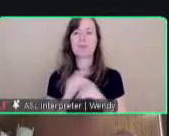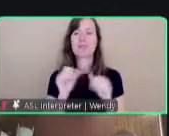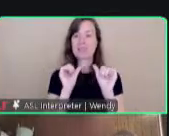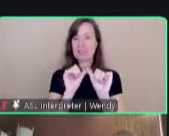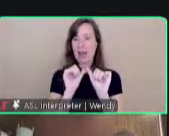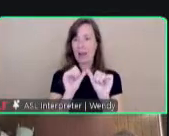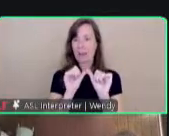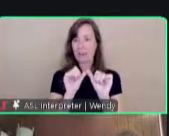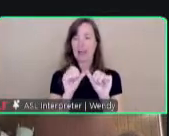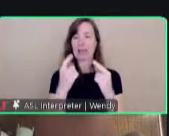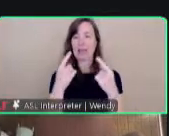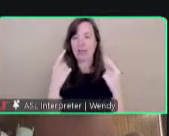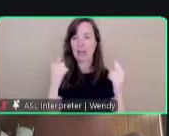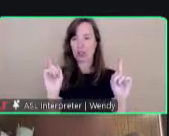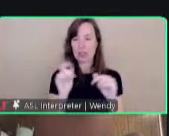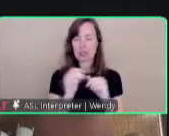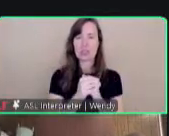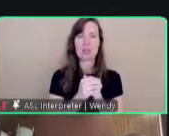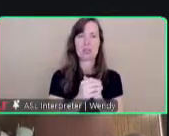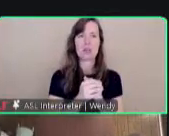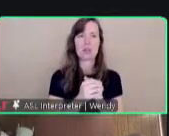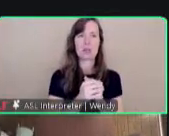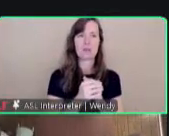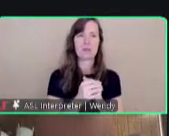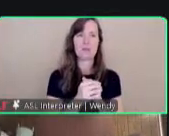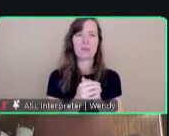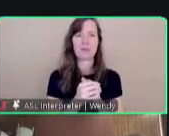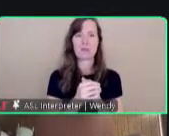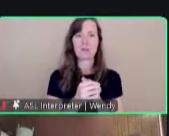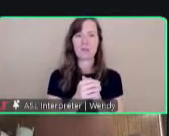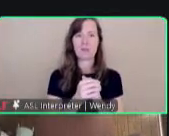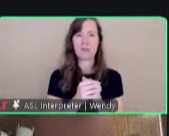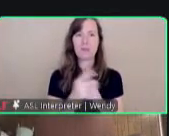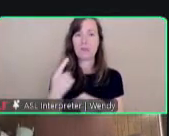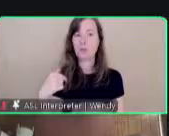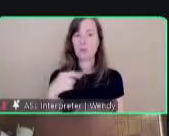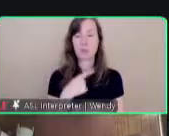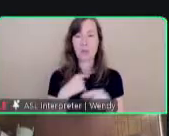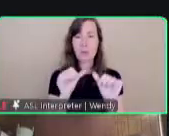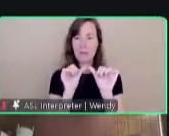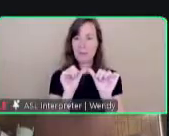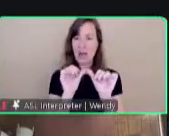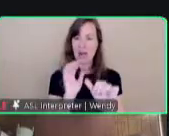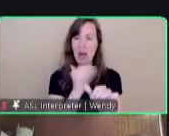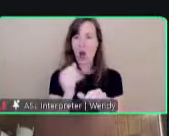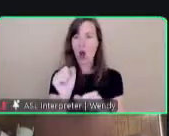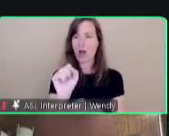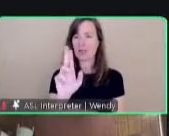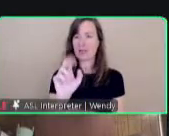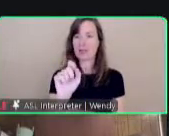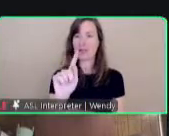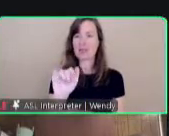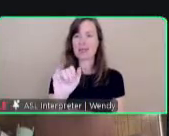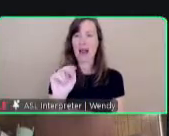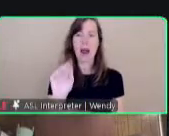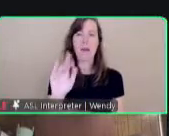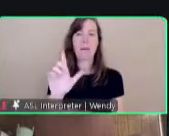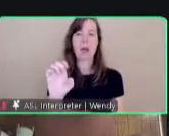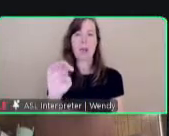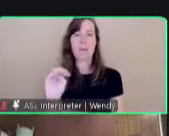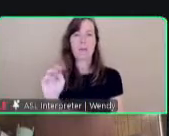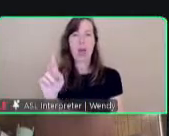Sustainability and efficiency. I just want to go back. We've been able to maintain our Sustainable Maryland, and our last designation was